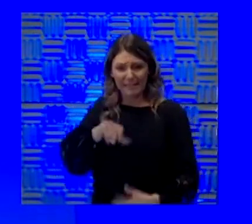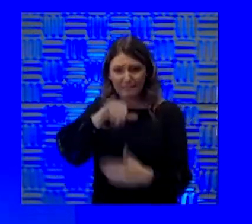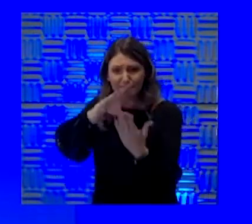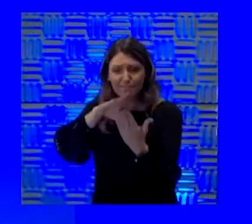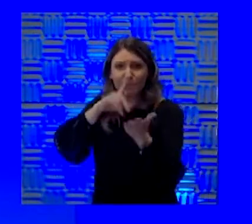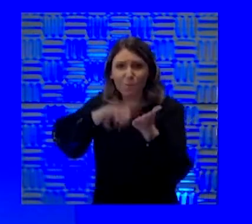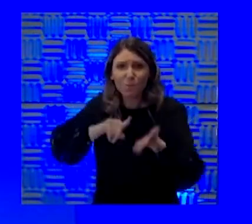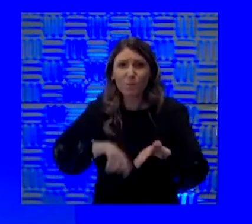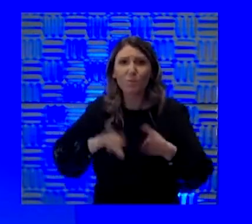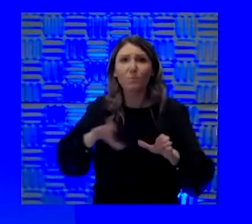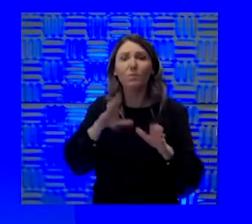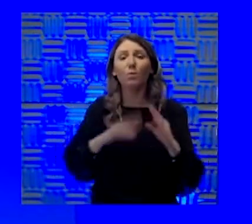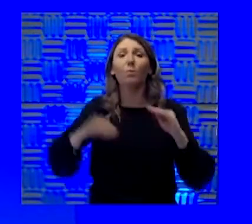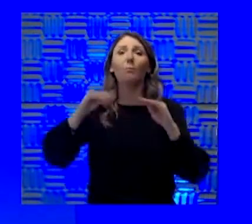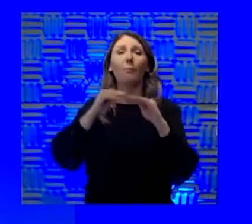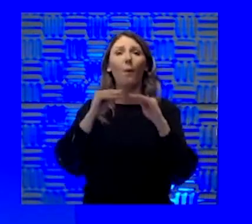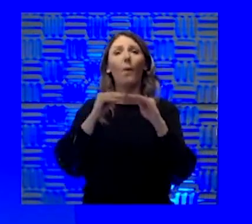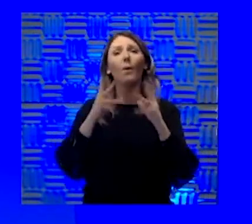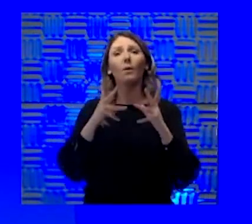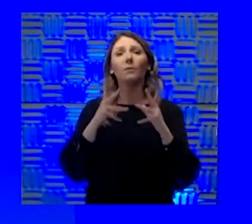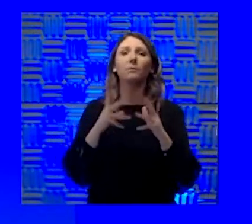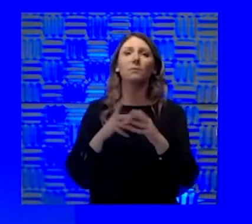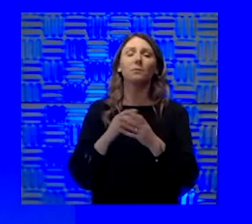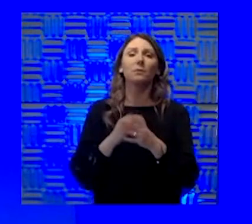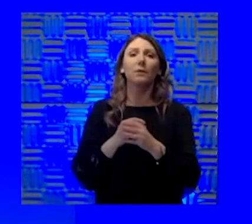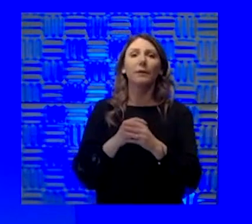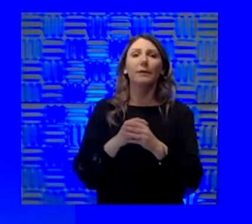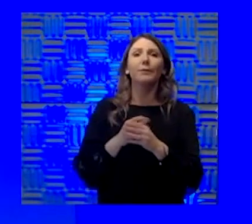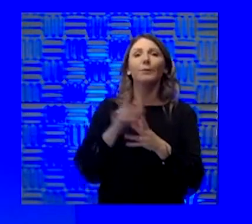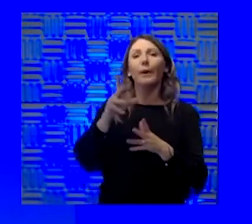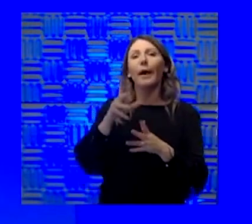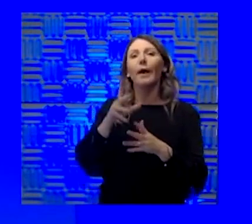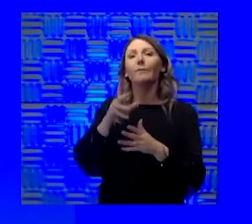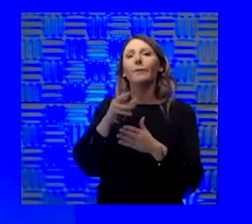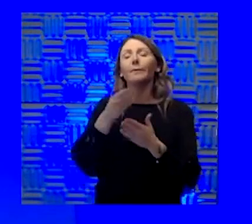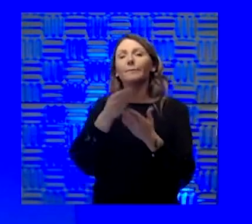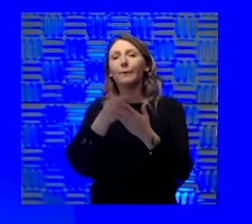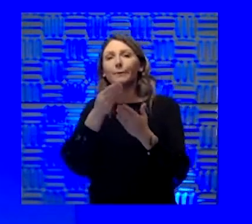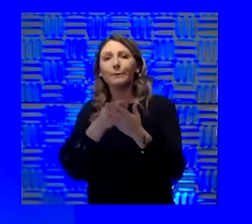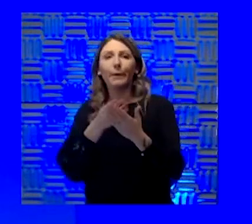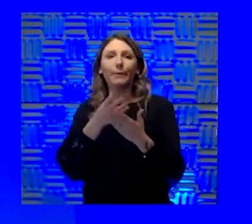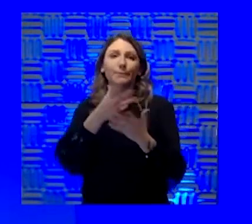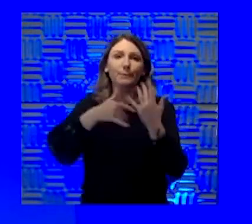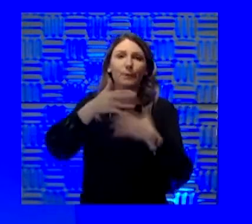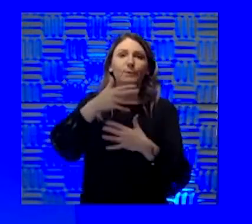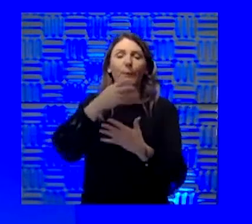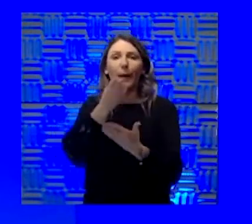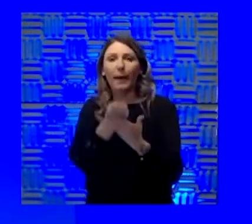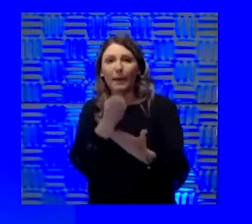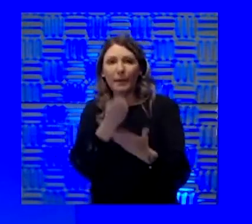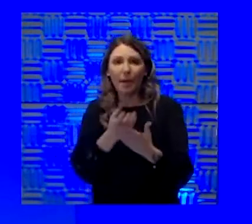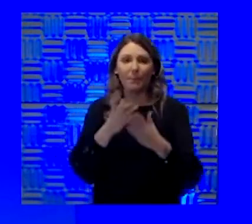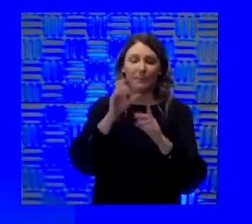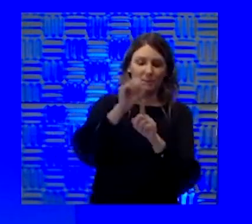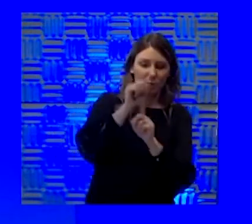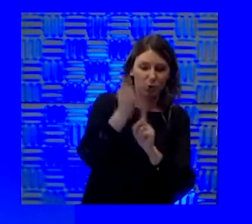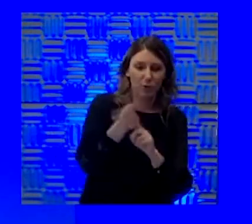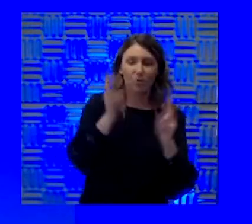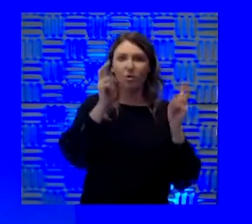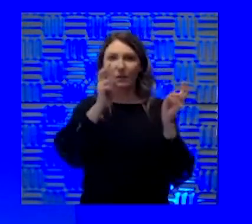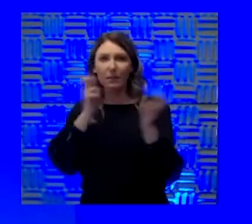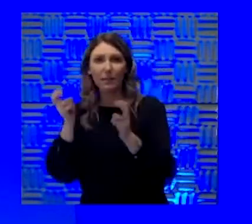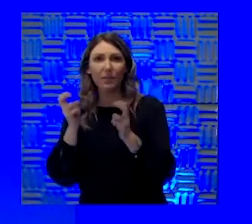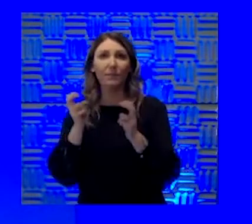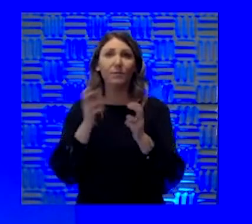do that more. Certainly there are the socioeconomic situations and issues there, and